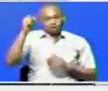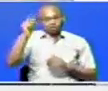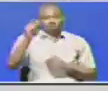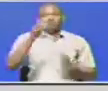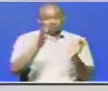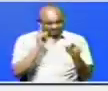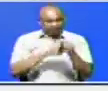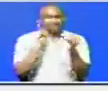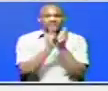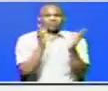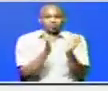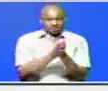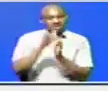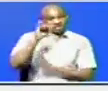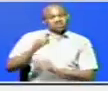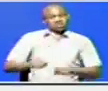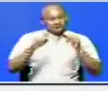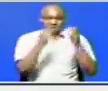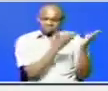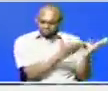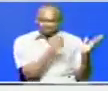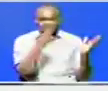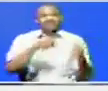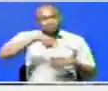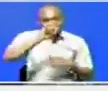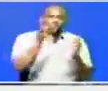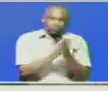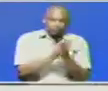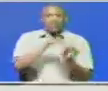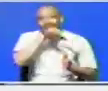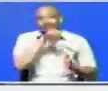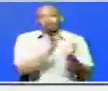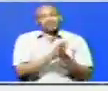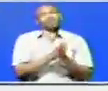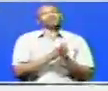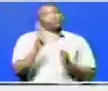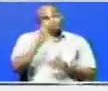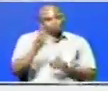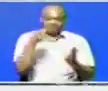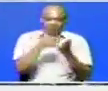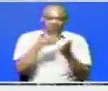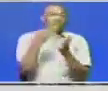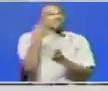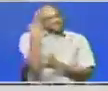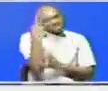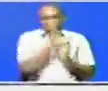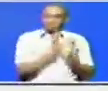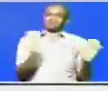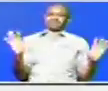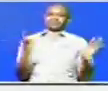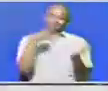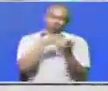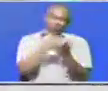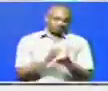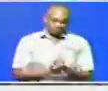Wafula Chebukati, said only his, Raila's and Uhuru Kenyatta's names should be included in the list of those participating in the